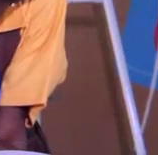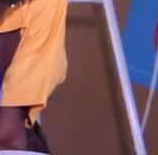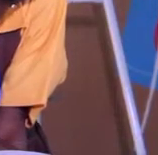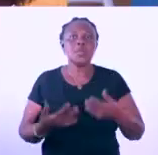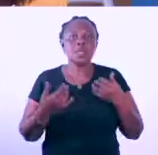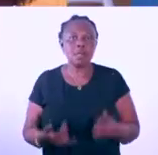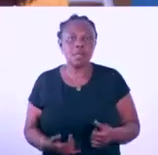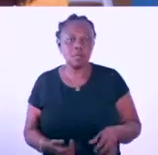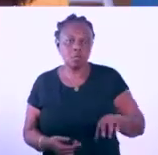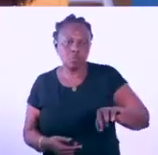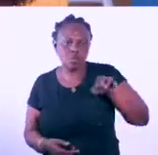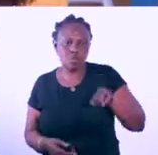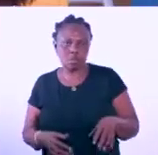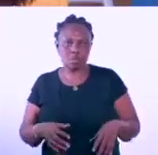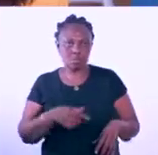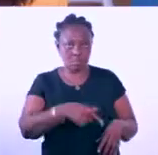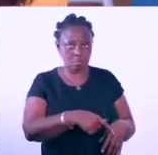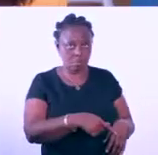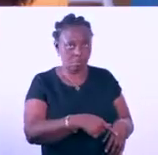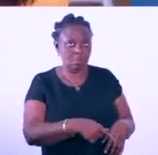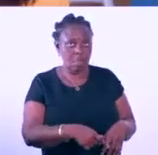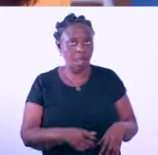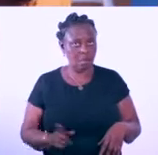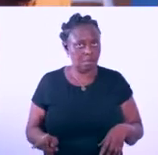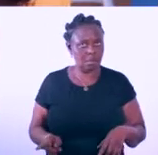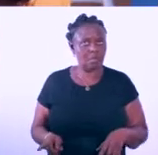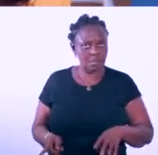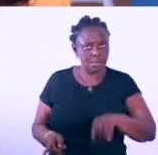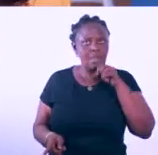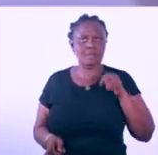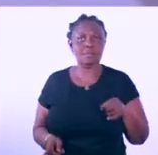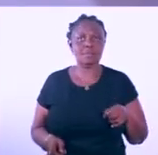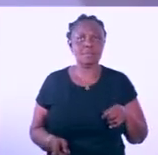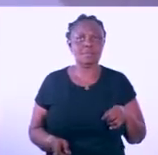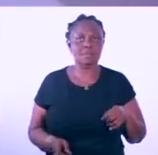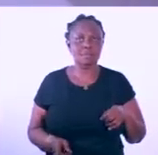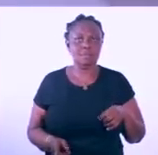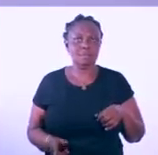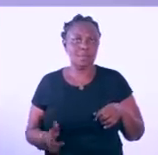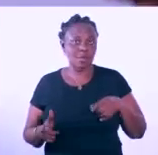Then select one from this column also. Which one will you want to select?